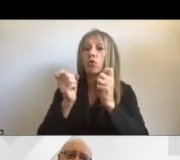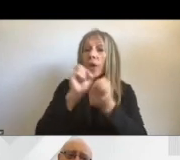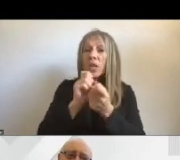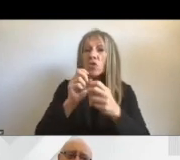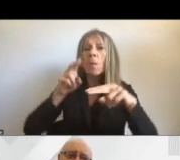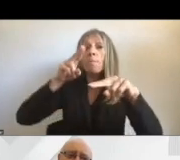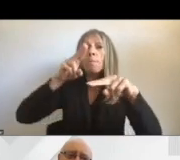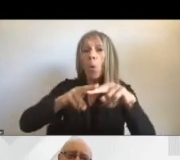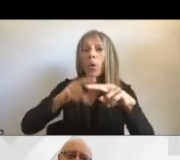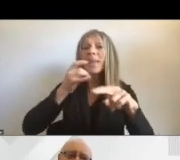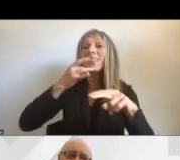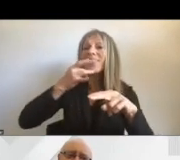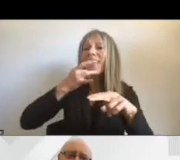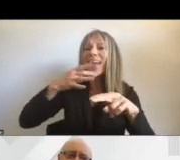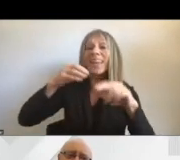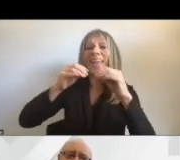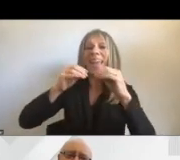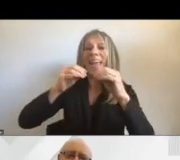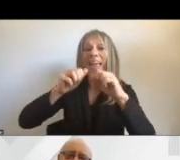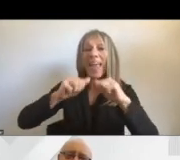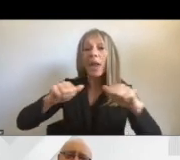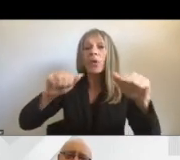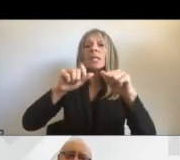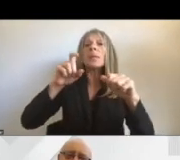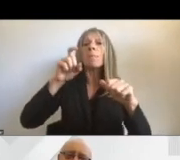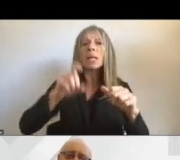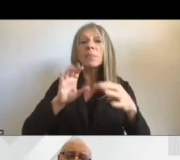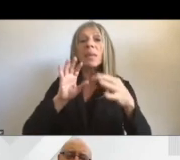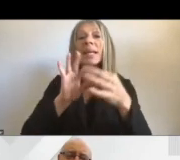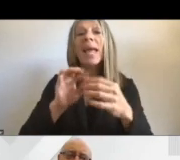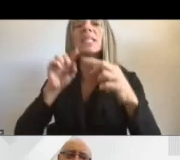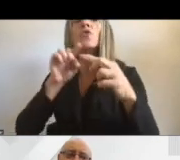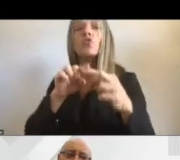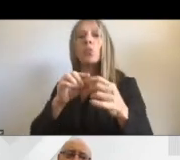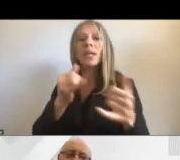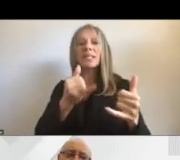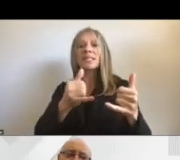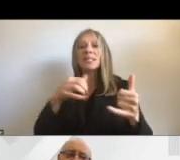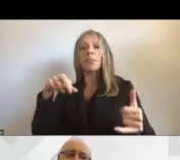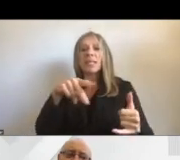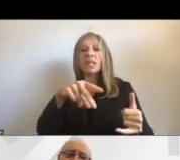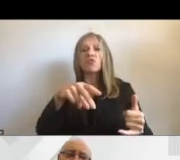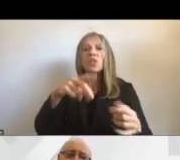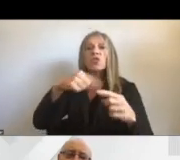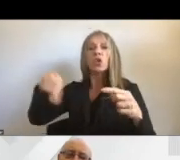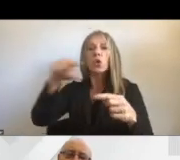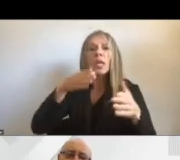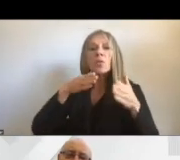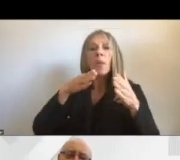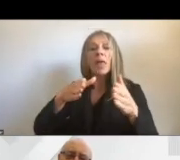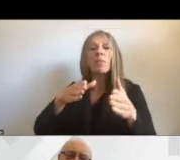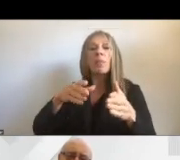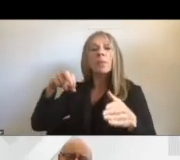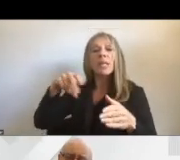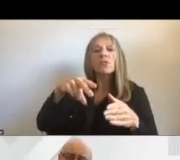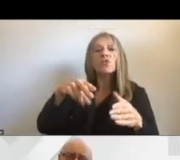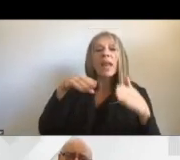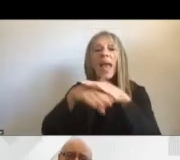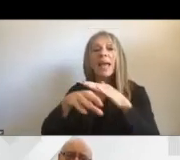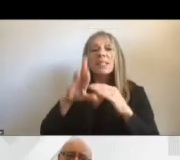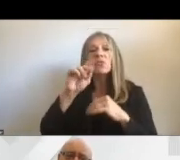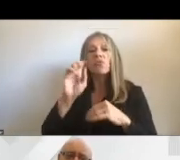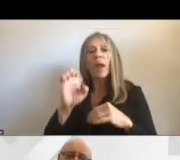Now, where speech push button information messages are made available at a pre-timed signal or by